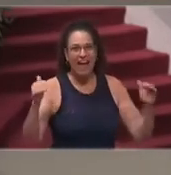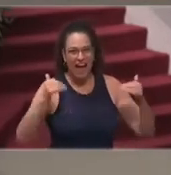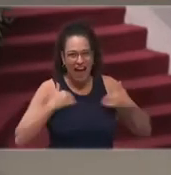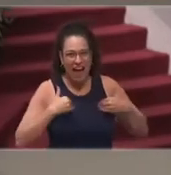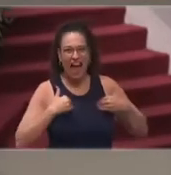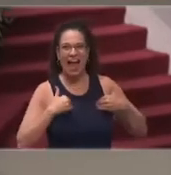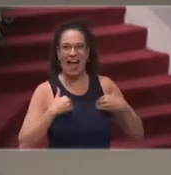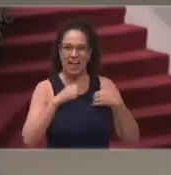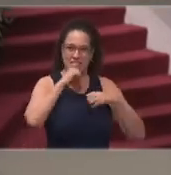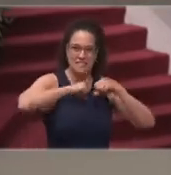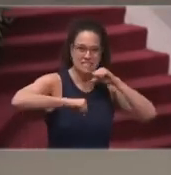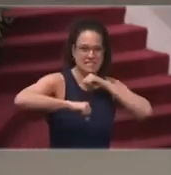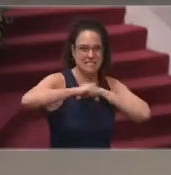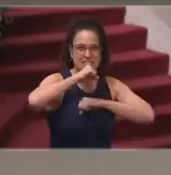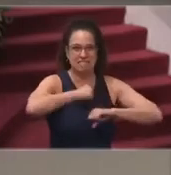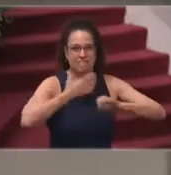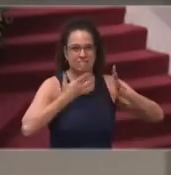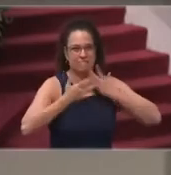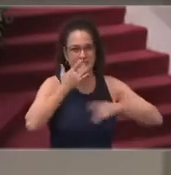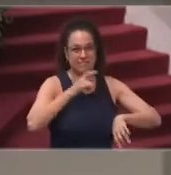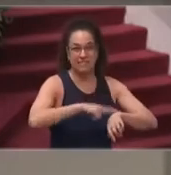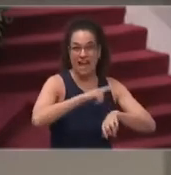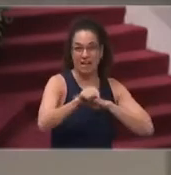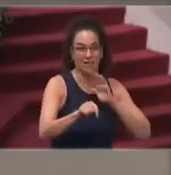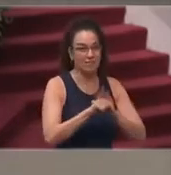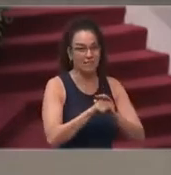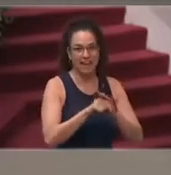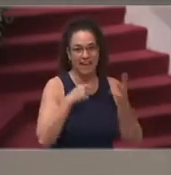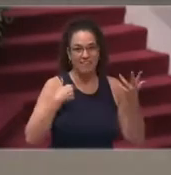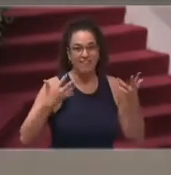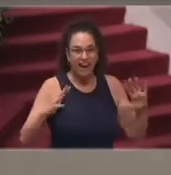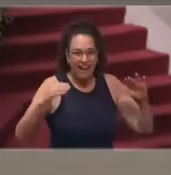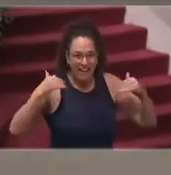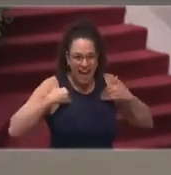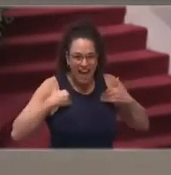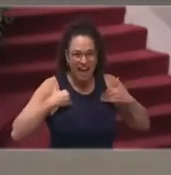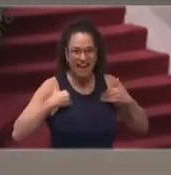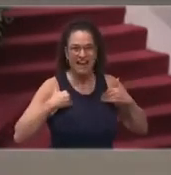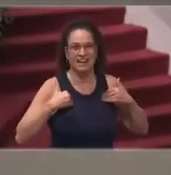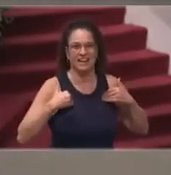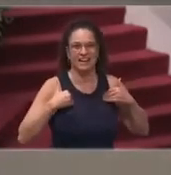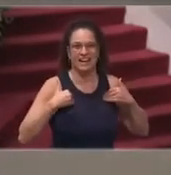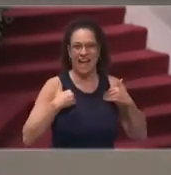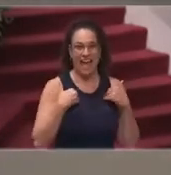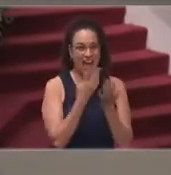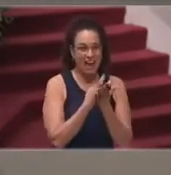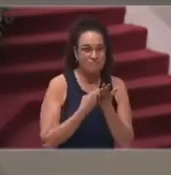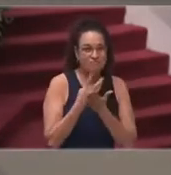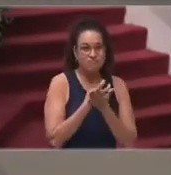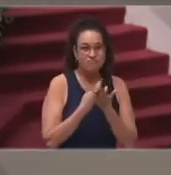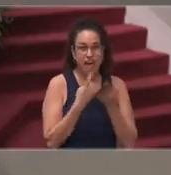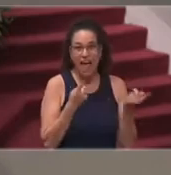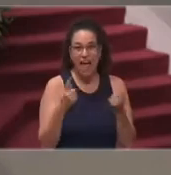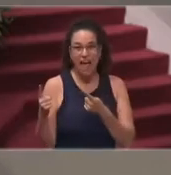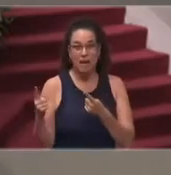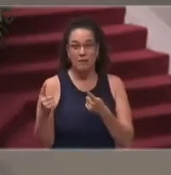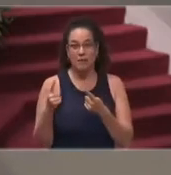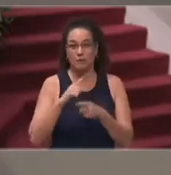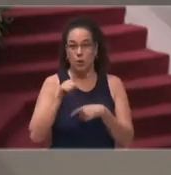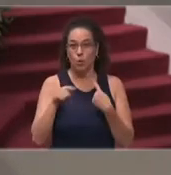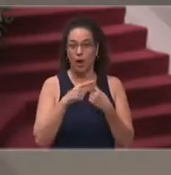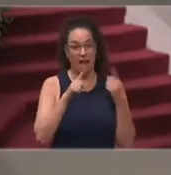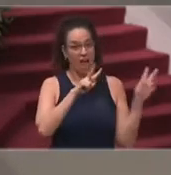climb. I've had some weary days. And I've had some sleepless nights. But when I